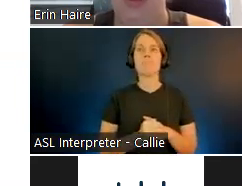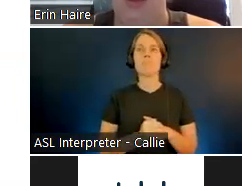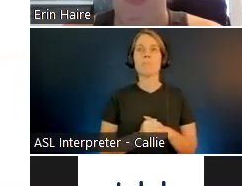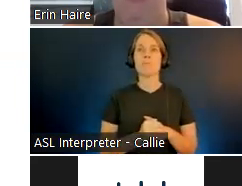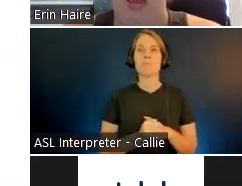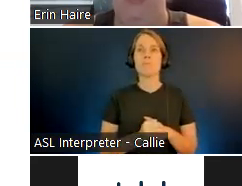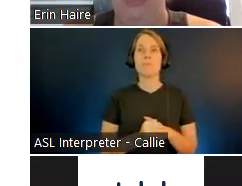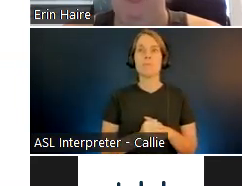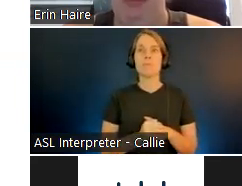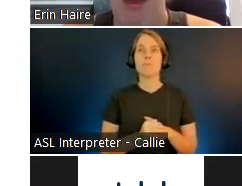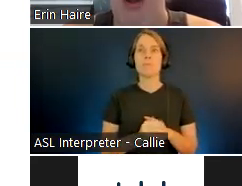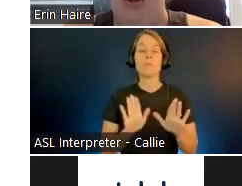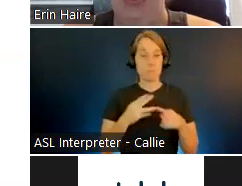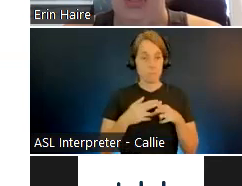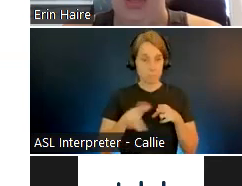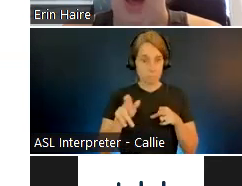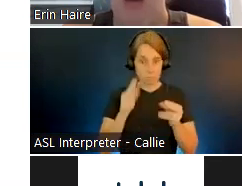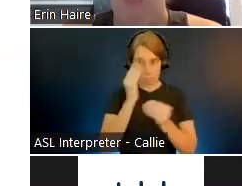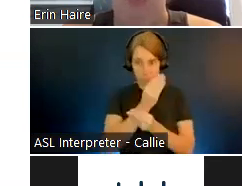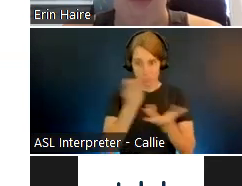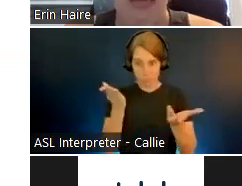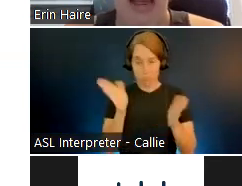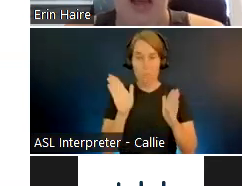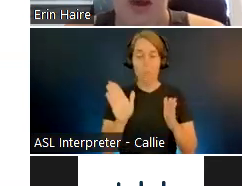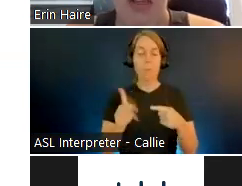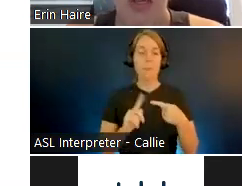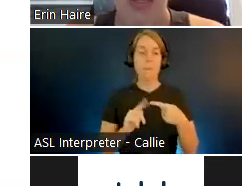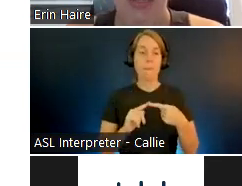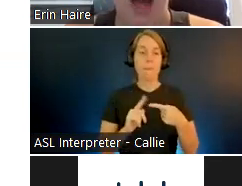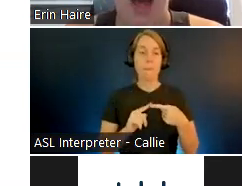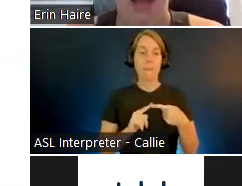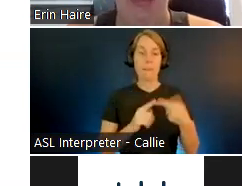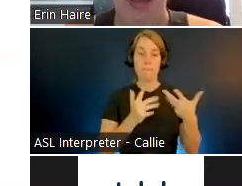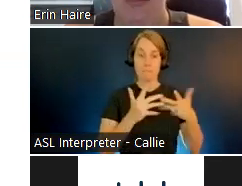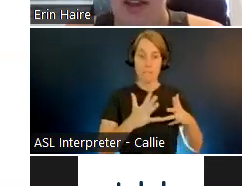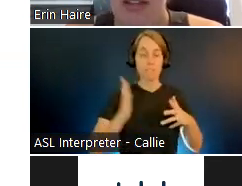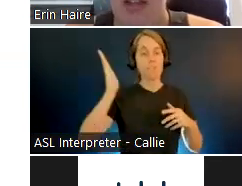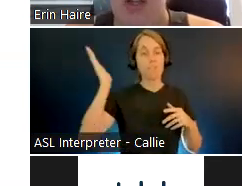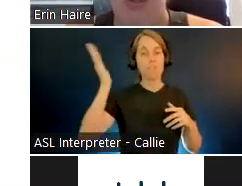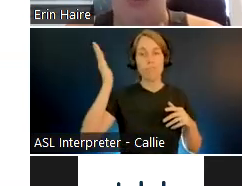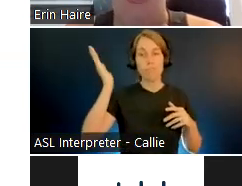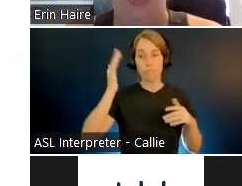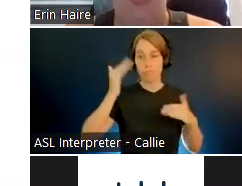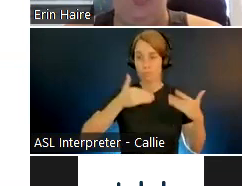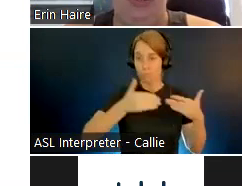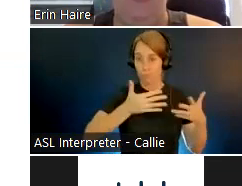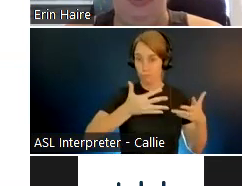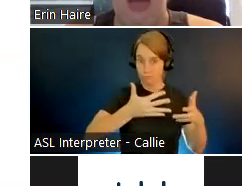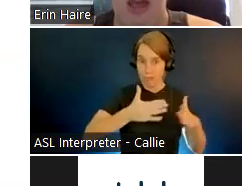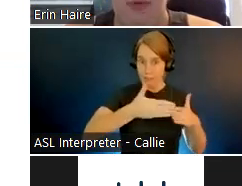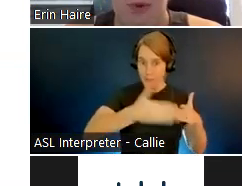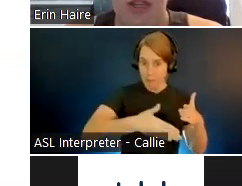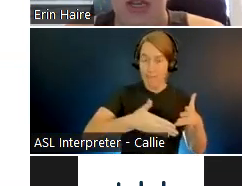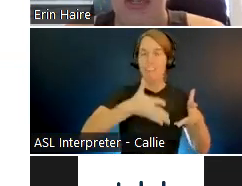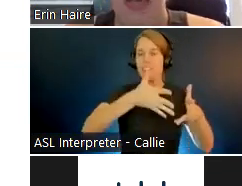Just a couple of housekeeping matters. We'll be taking questions at the end of today's session. Our presenters will leave some